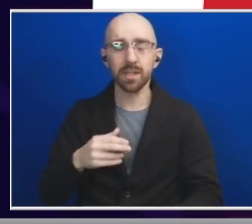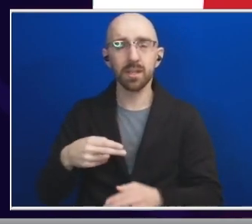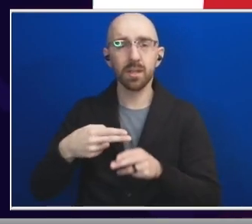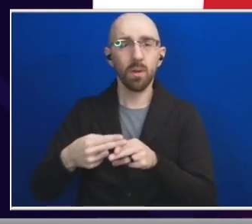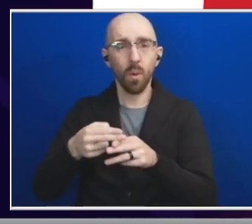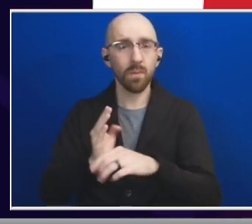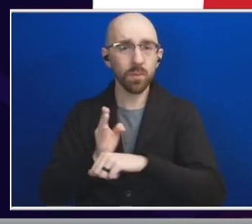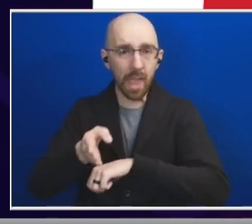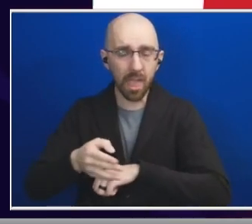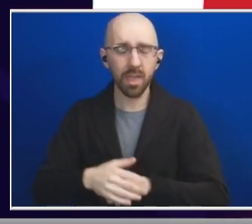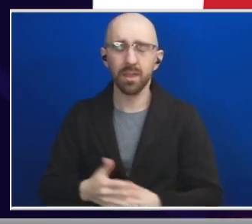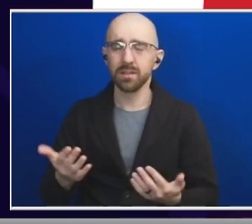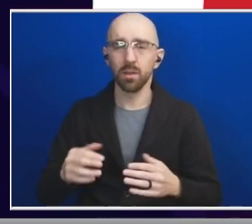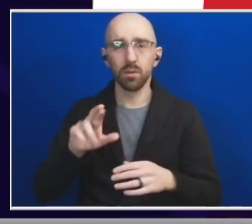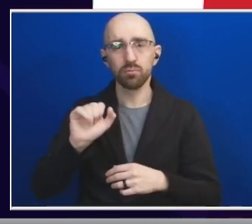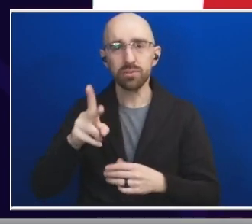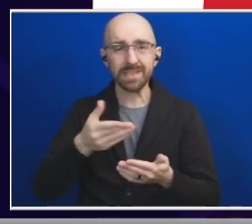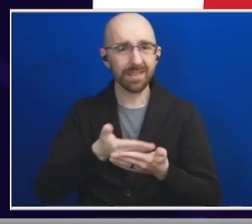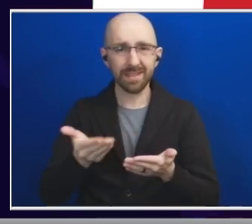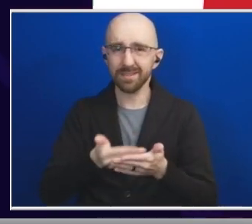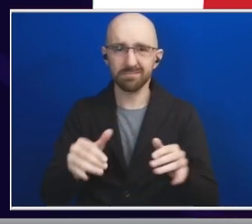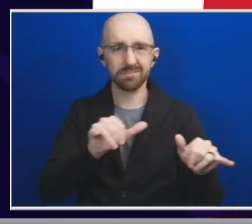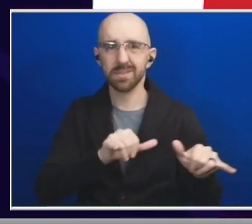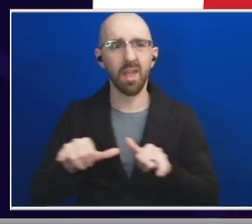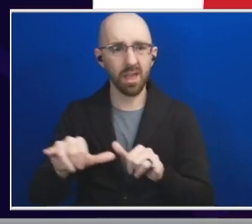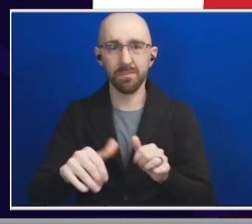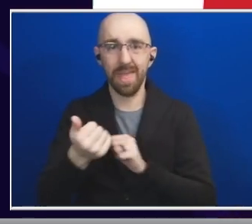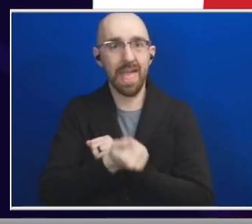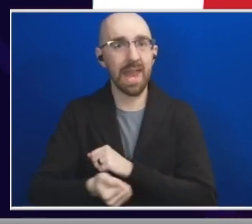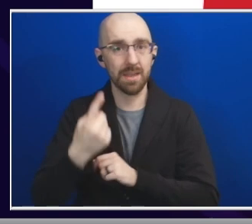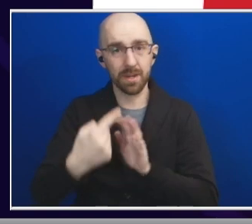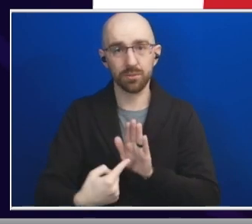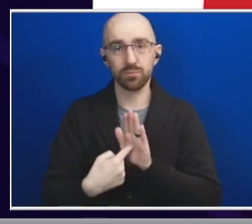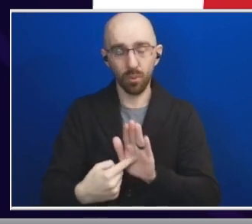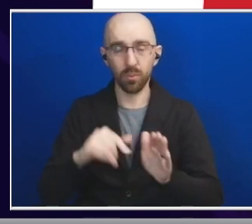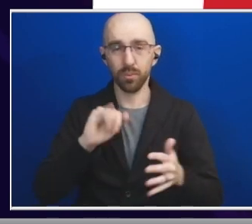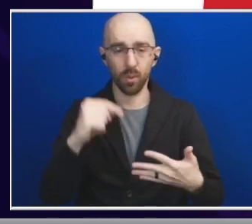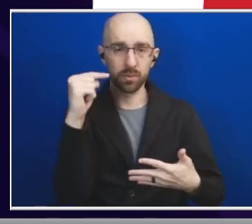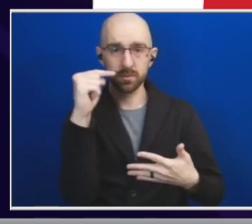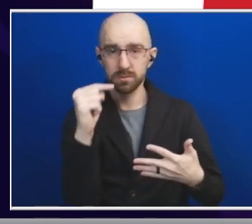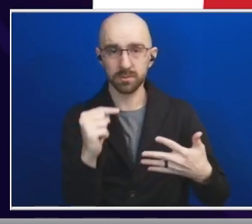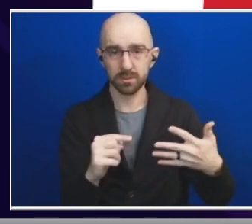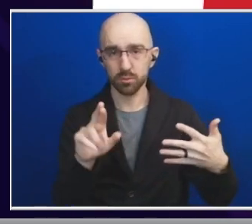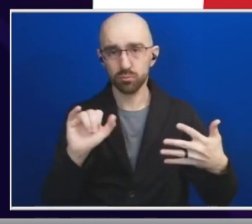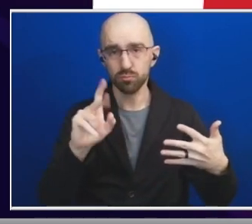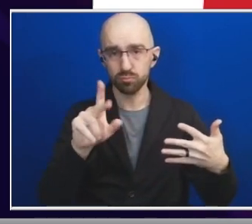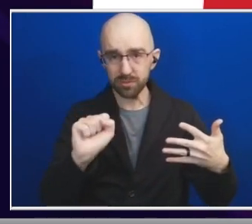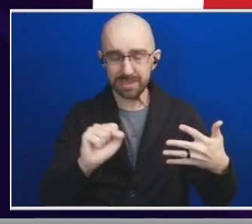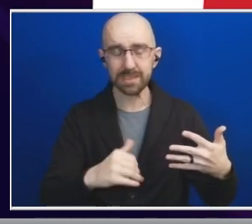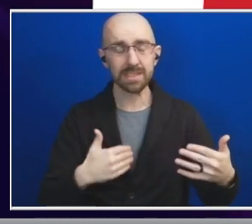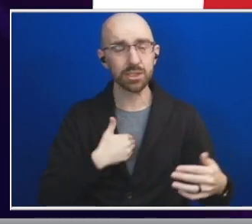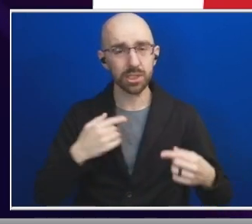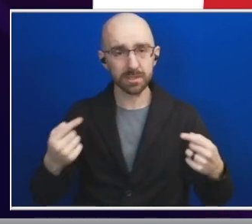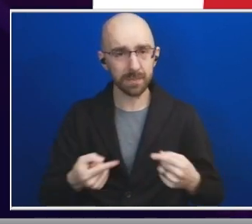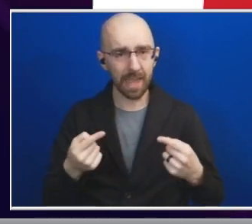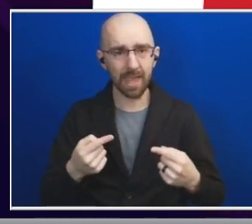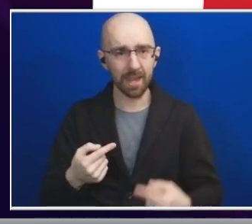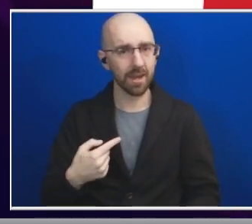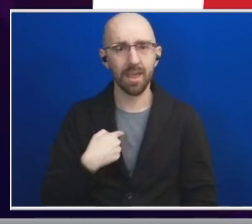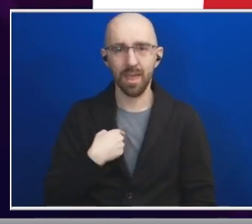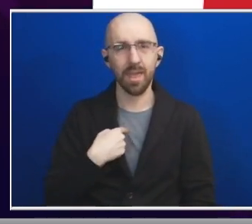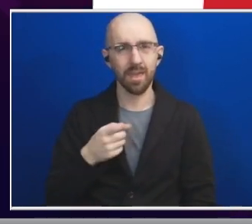are the same, and if anybody presents with those risk factors, they're talking about some sort of chest pain, and man, I'm not right. They get